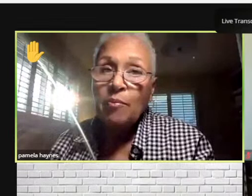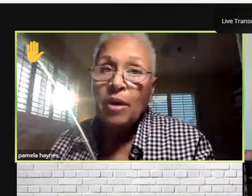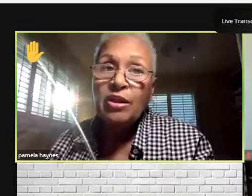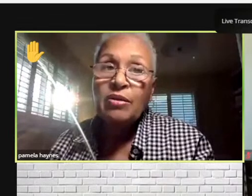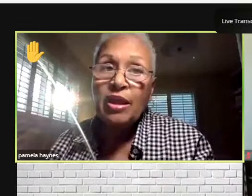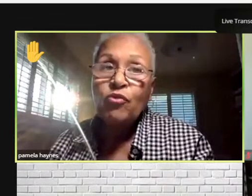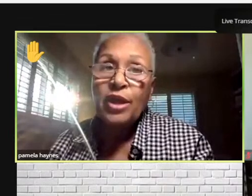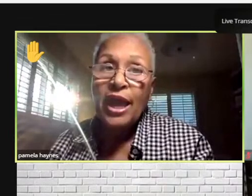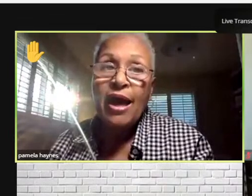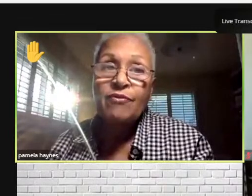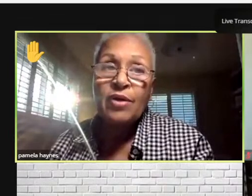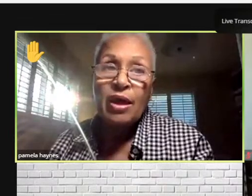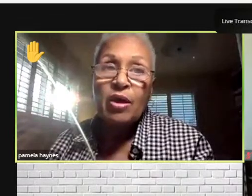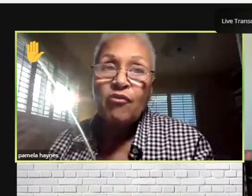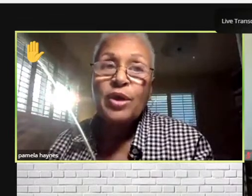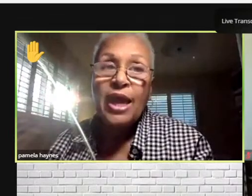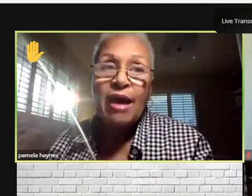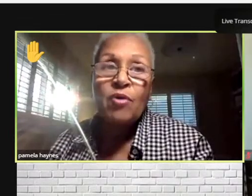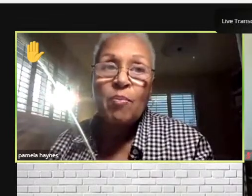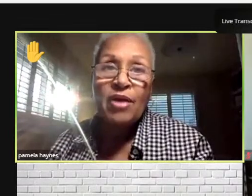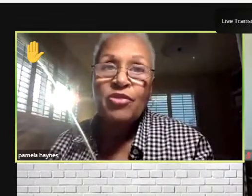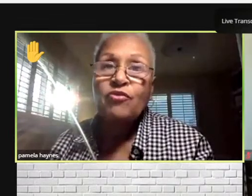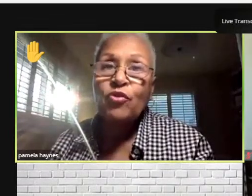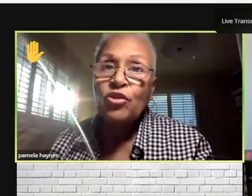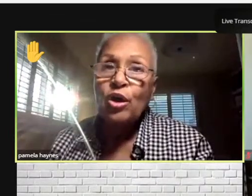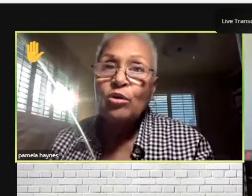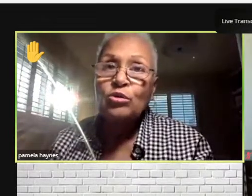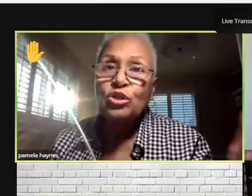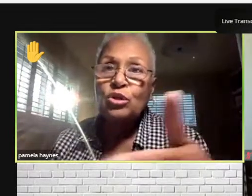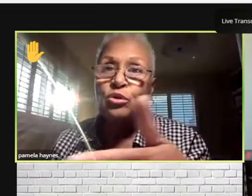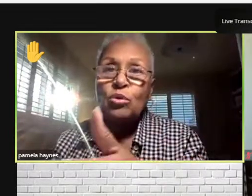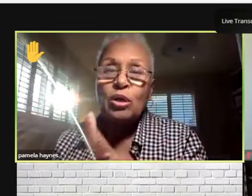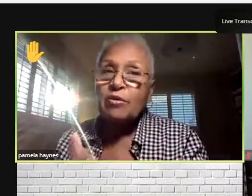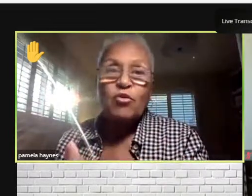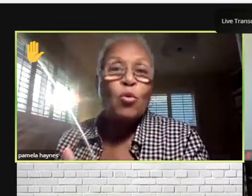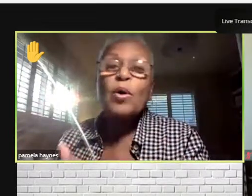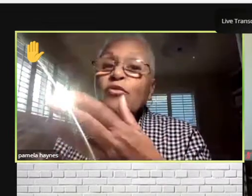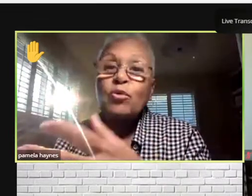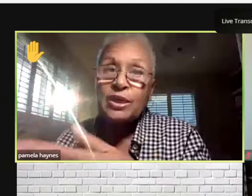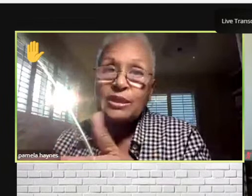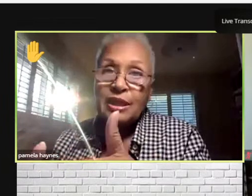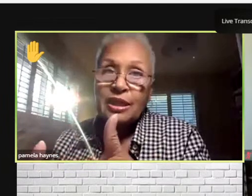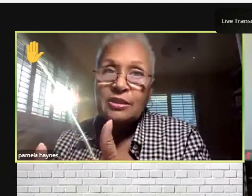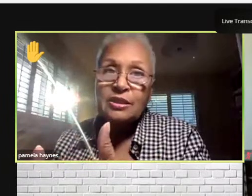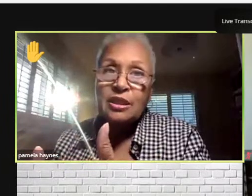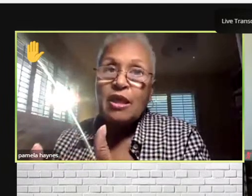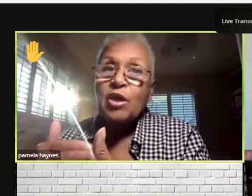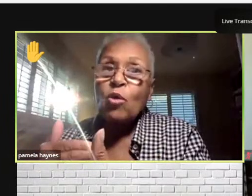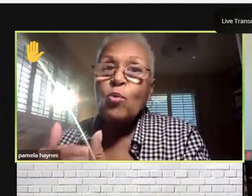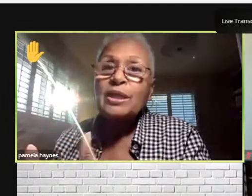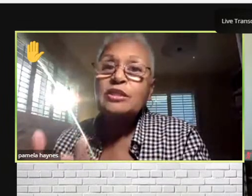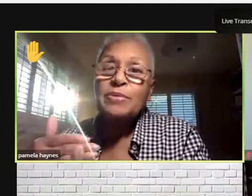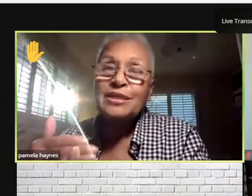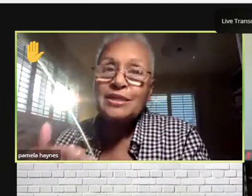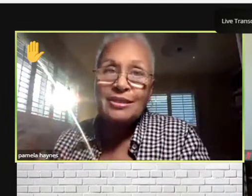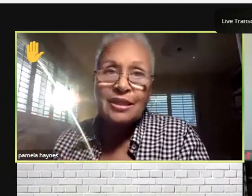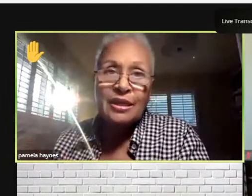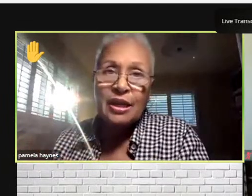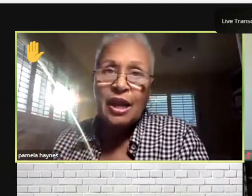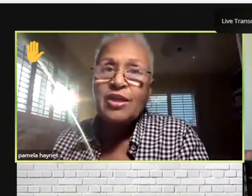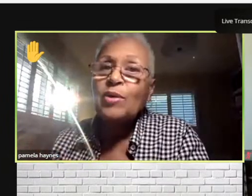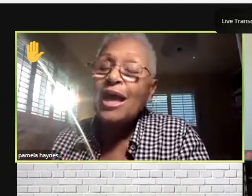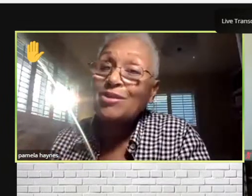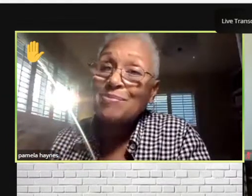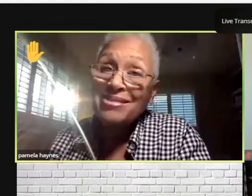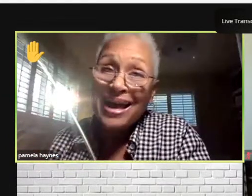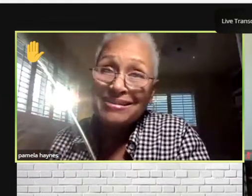immediately. But then if we have a method for those who, for whatever reasons, they're willing to be